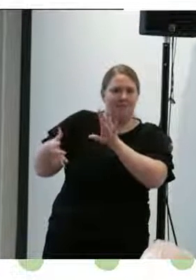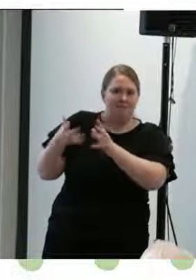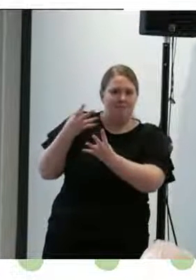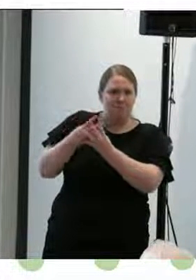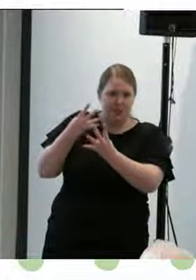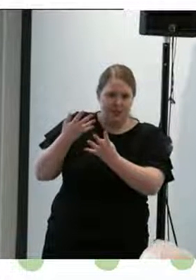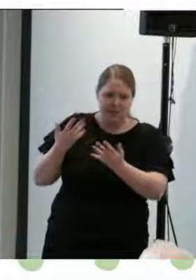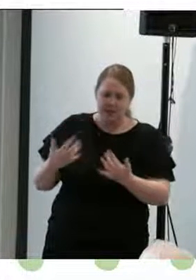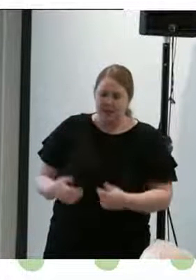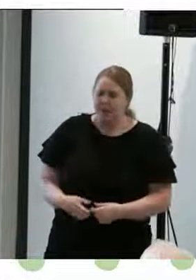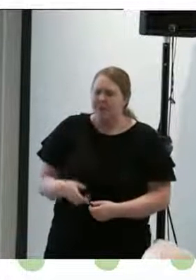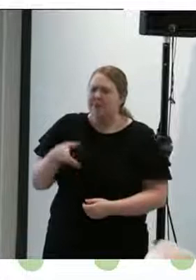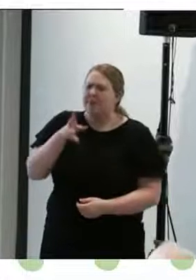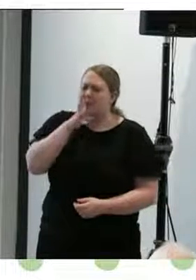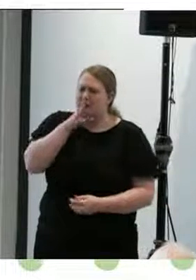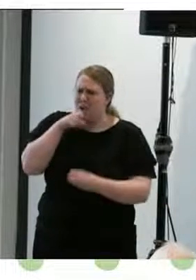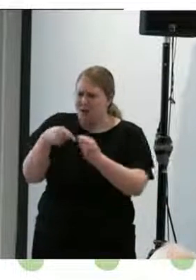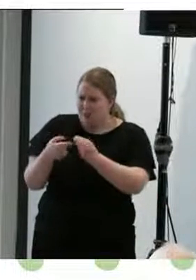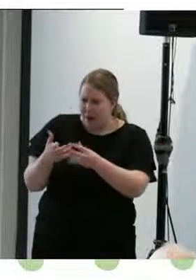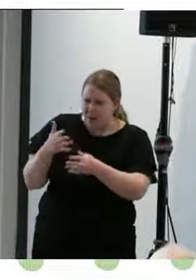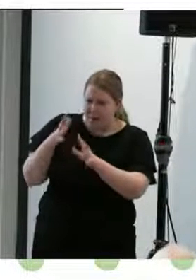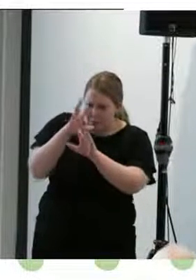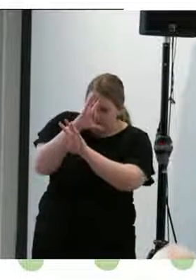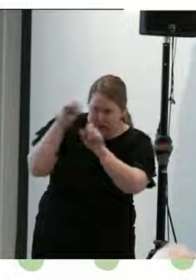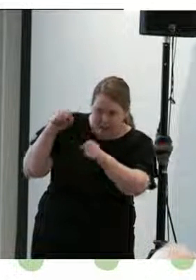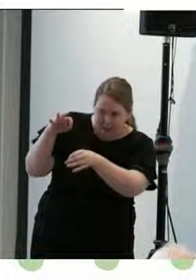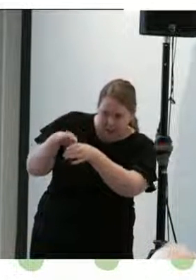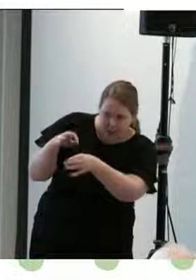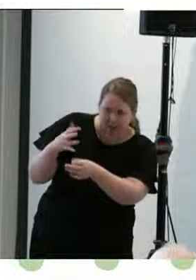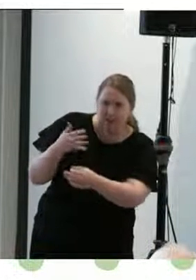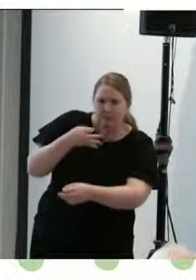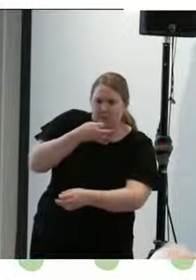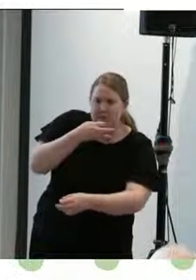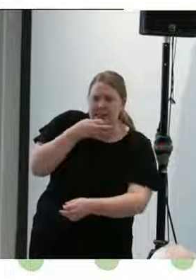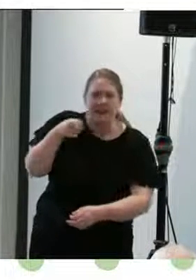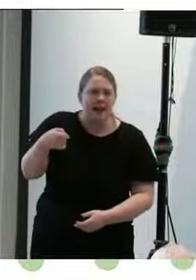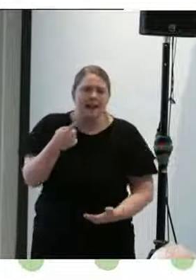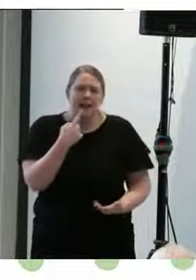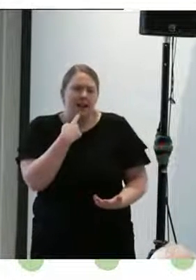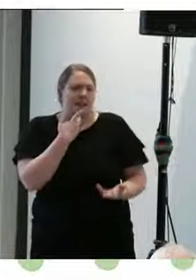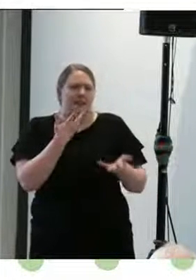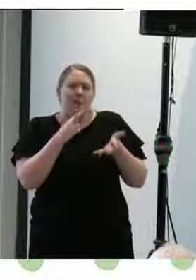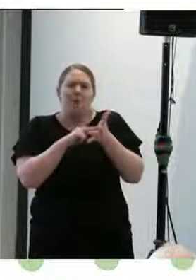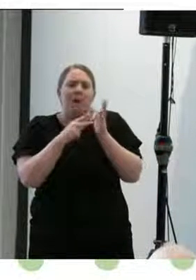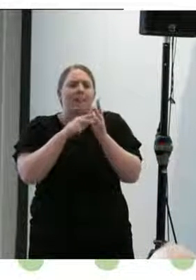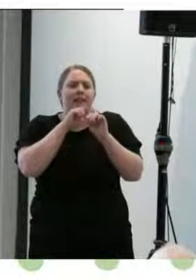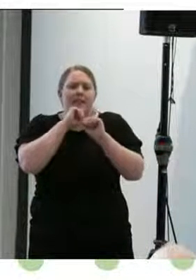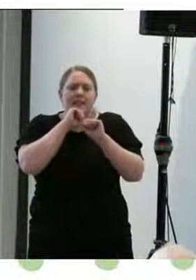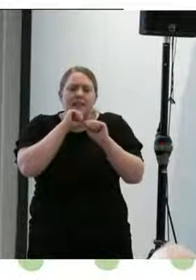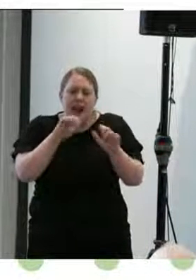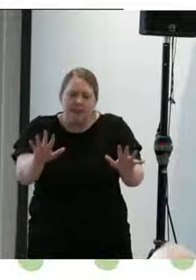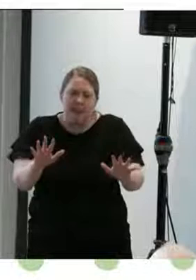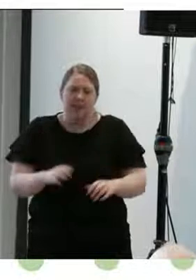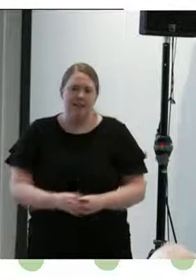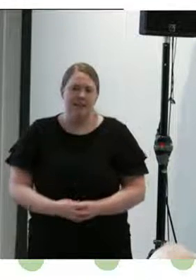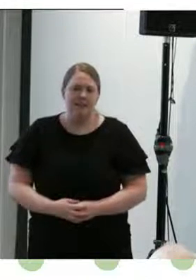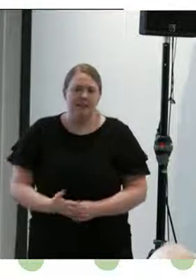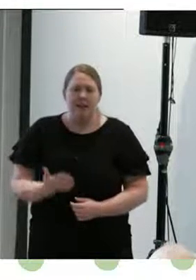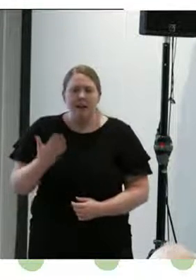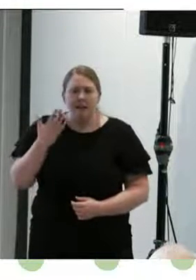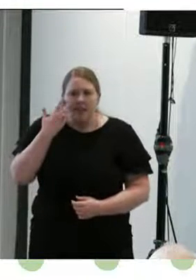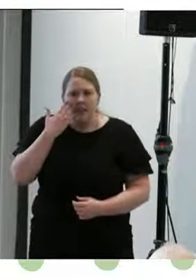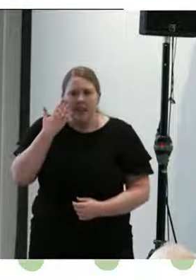about the presidential election that's coming up, he tells me clearly it just means nothing to him. He says, obviously, he knows